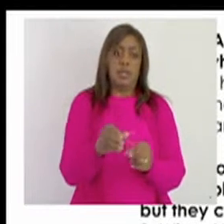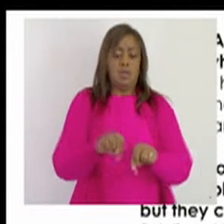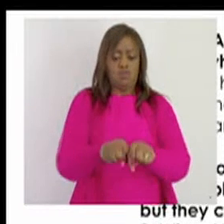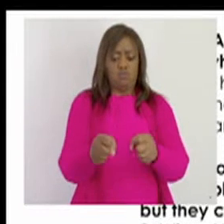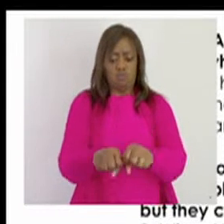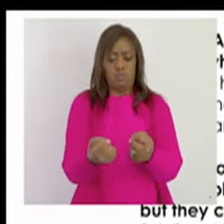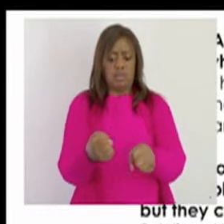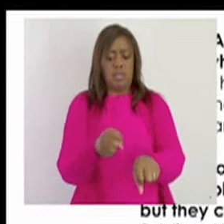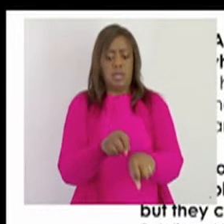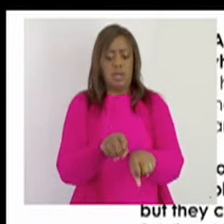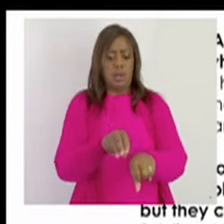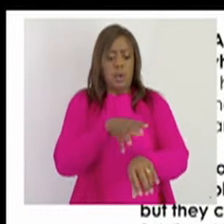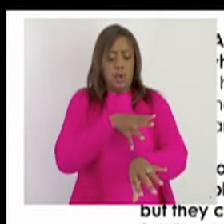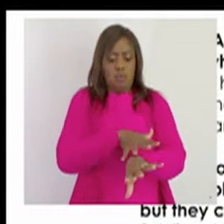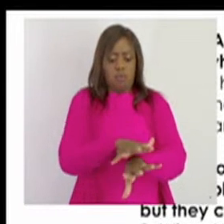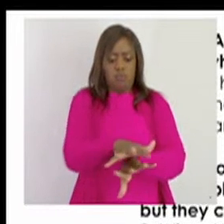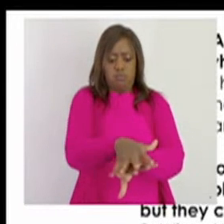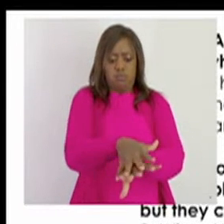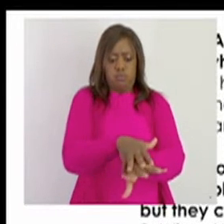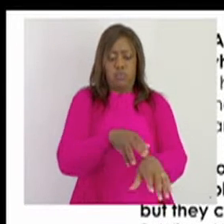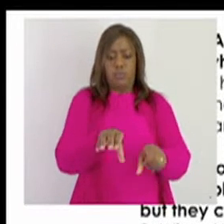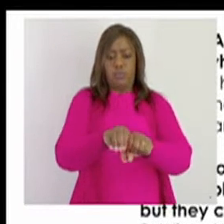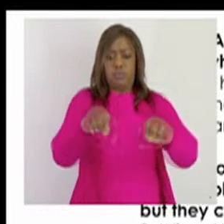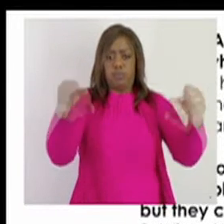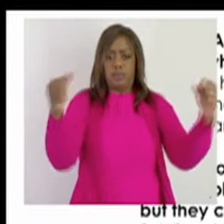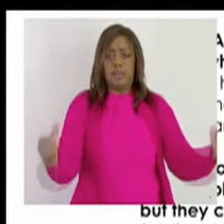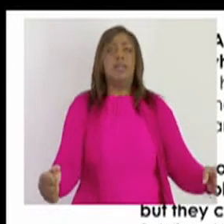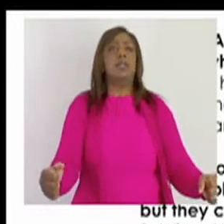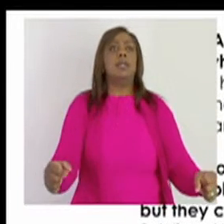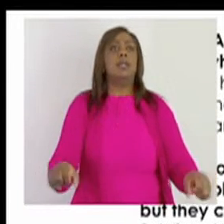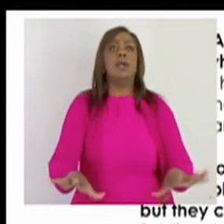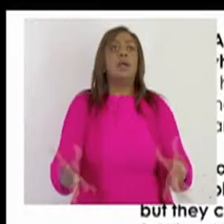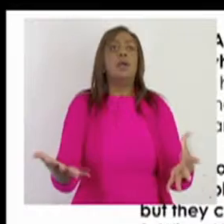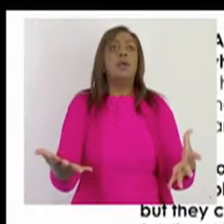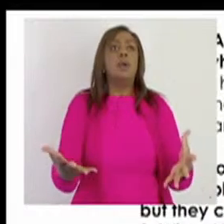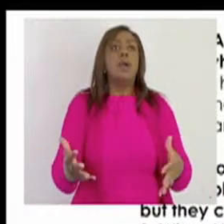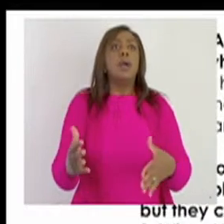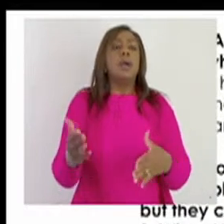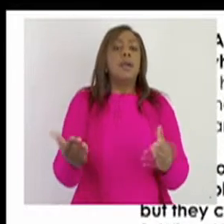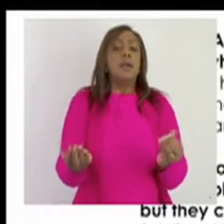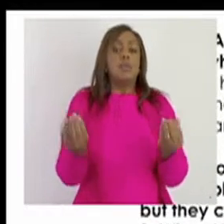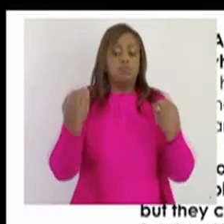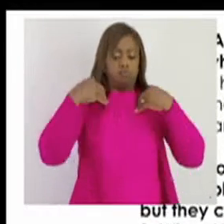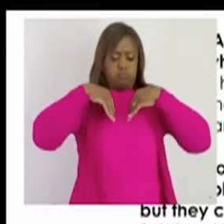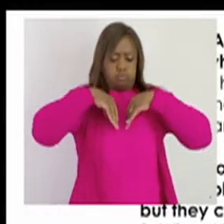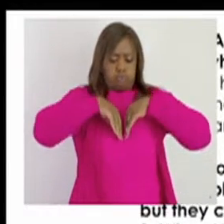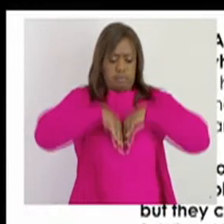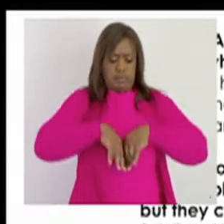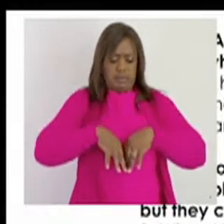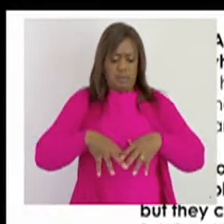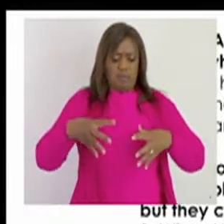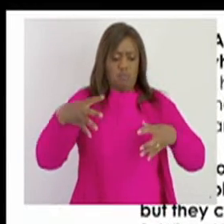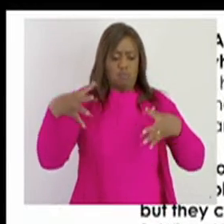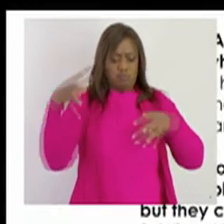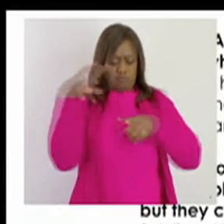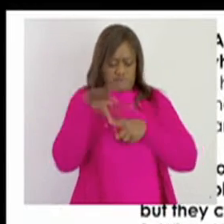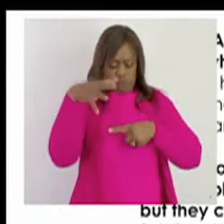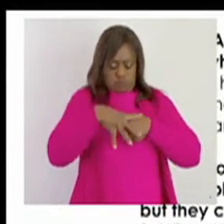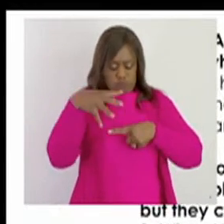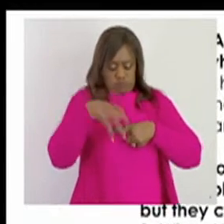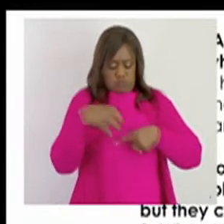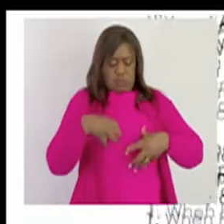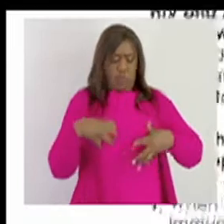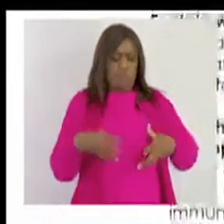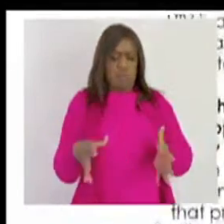system? It says, when HIV or AIDS enters the body, it attacks the body's immune